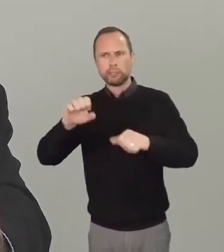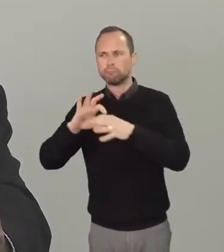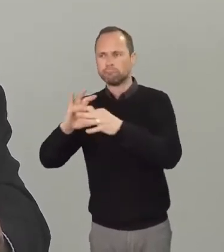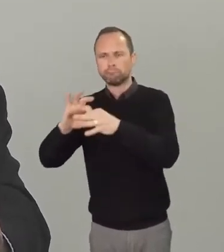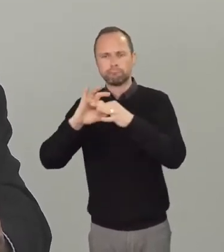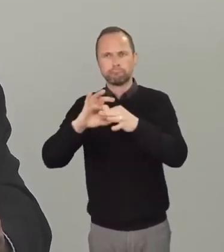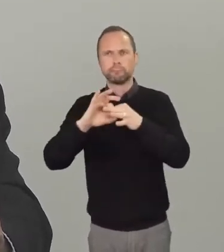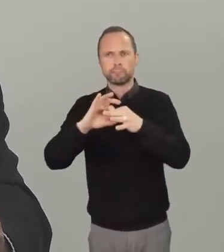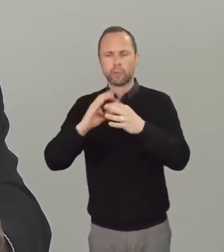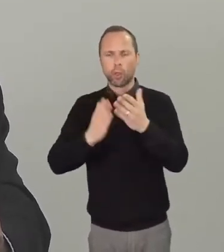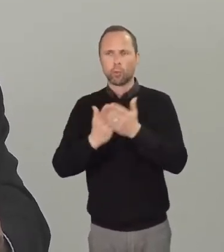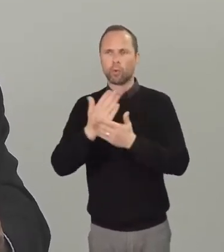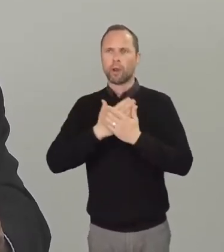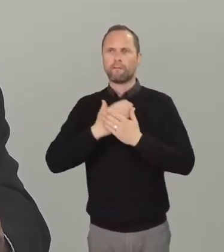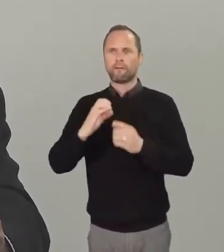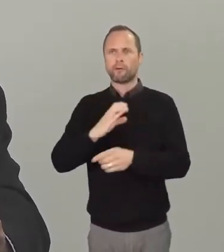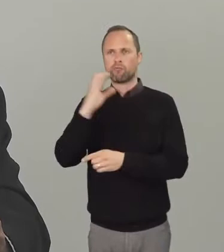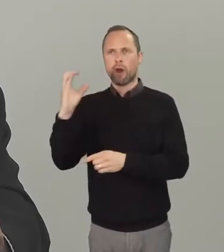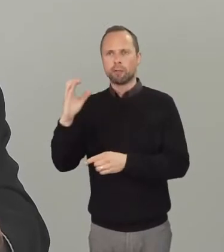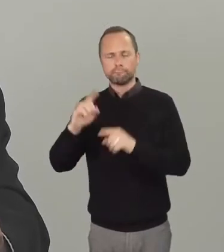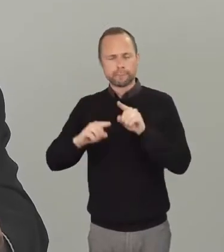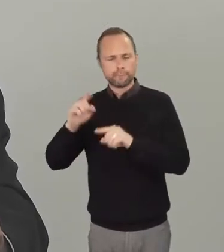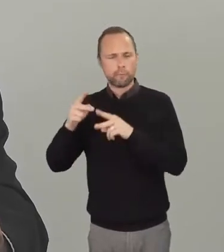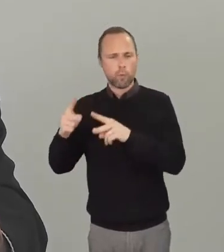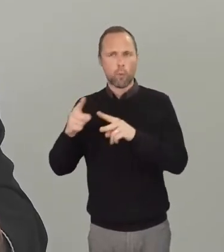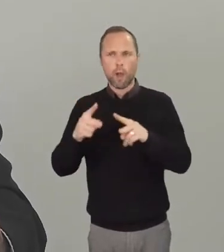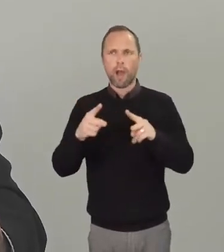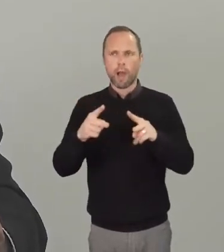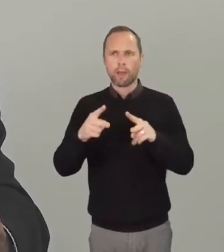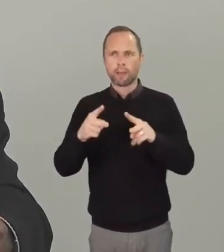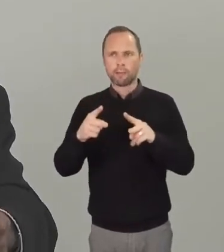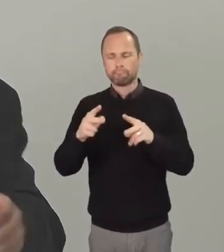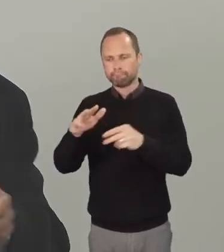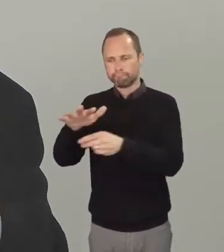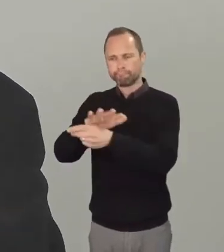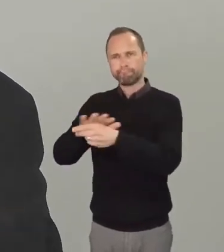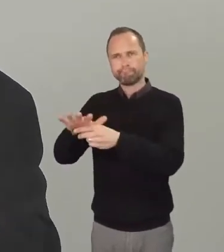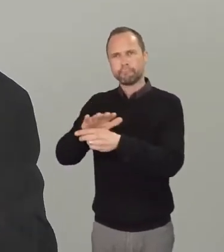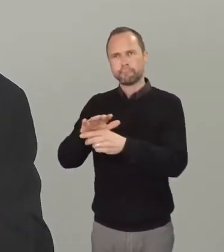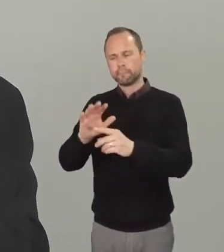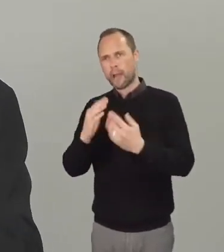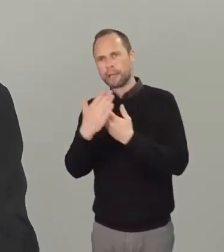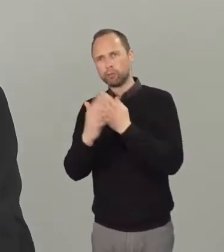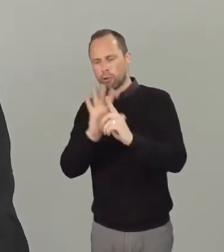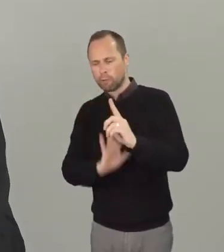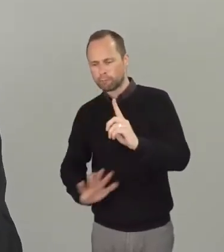Christ in new ways across his region.